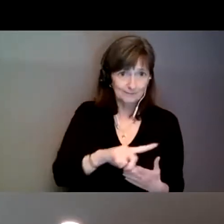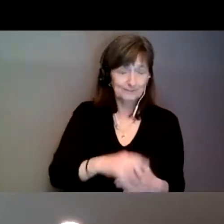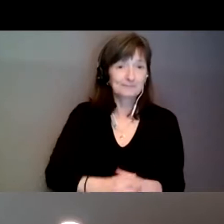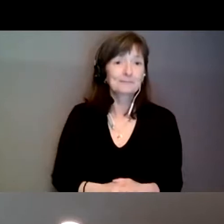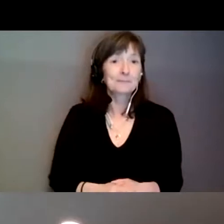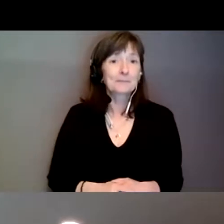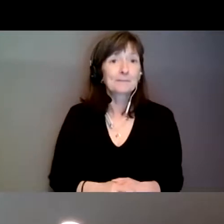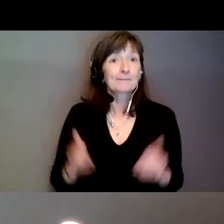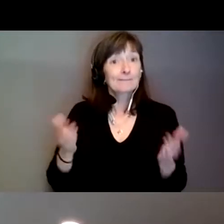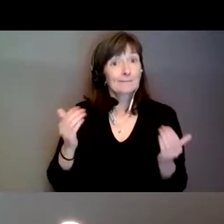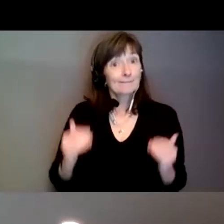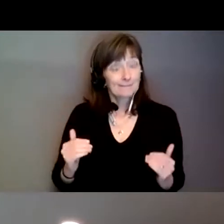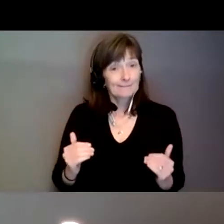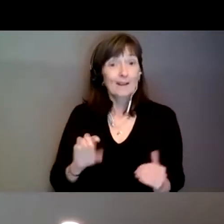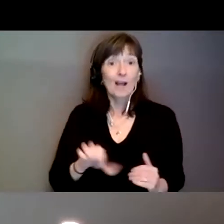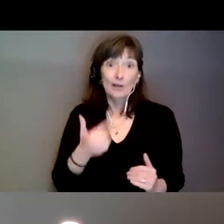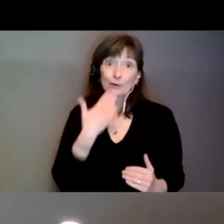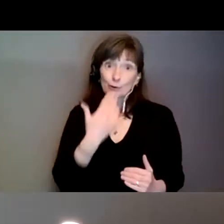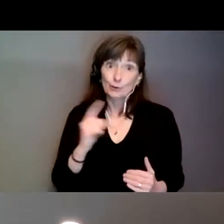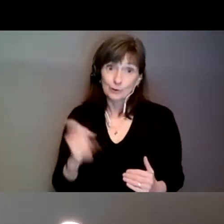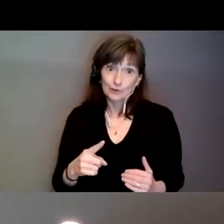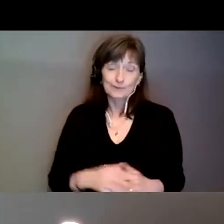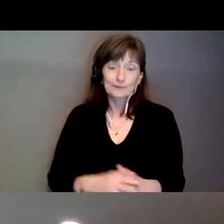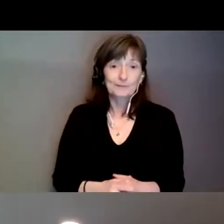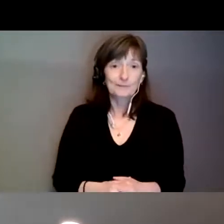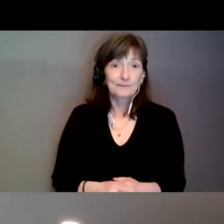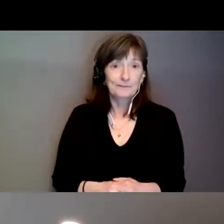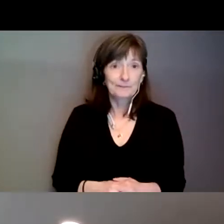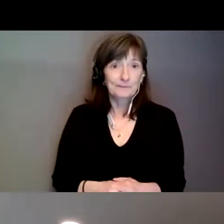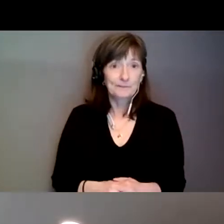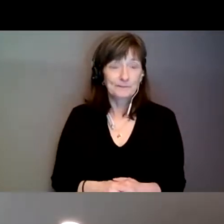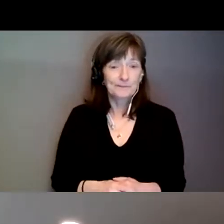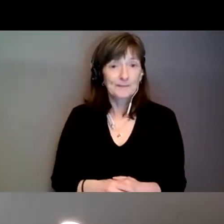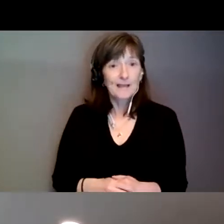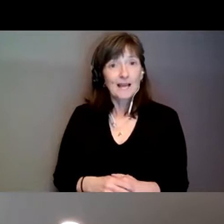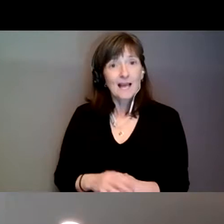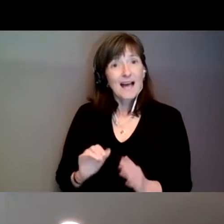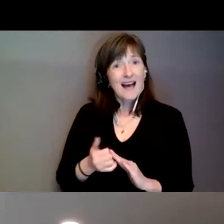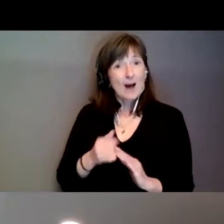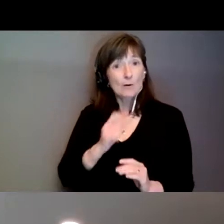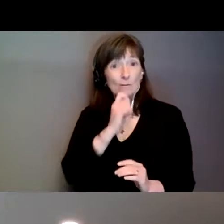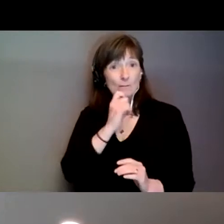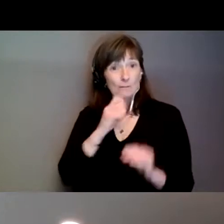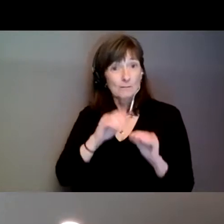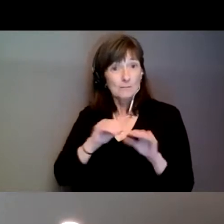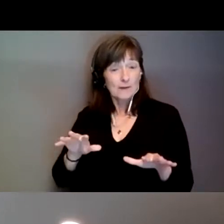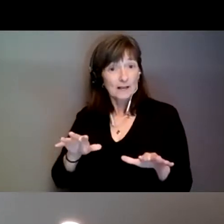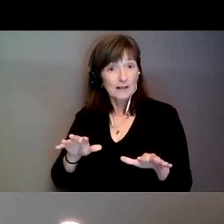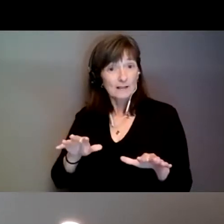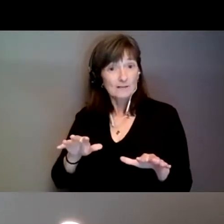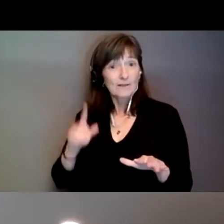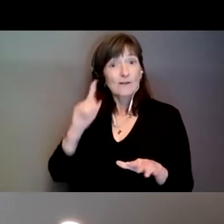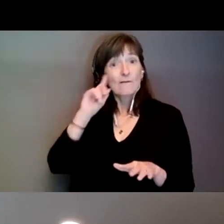question, and very relevant, great question. How could the podcast be used for